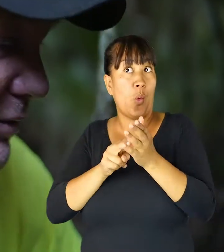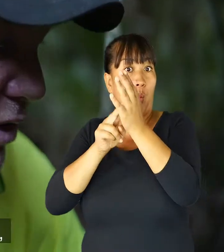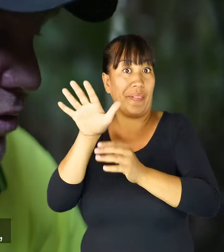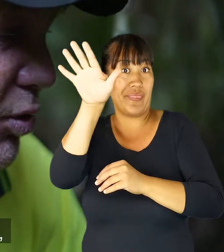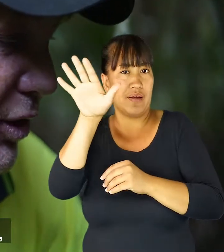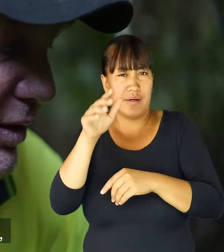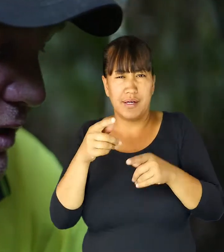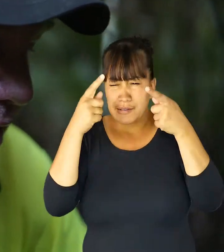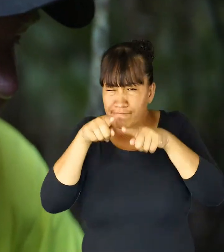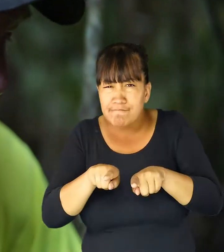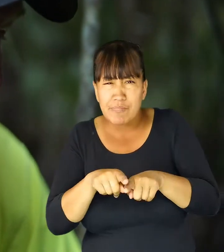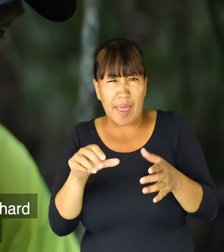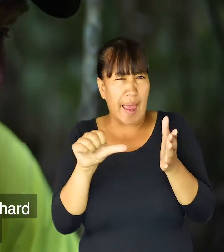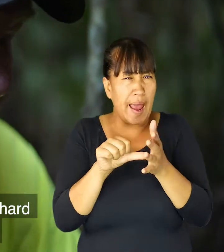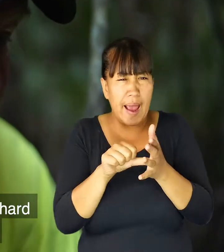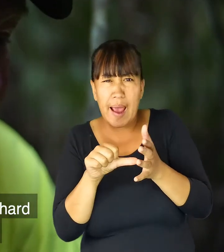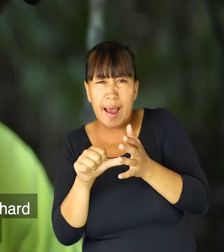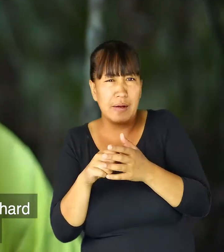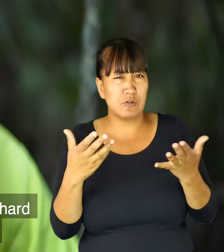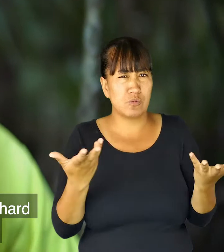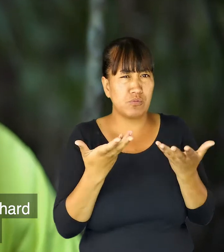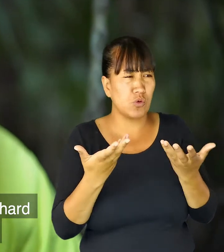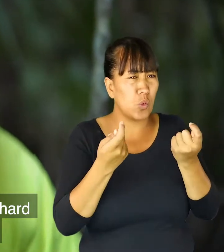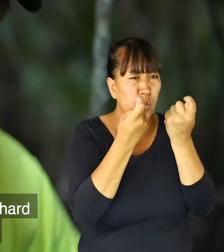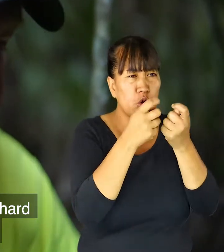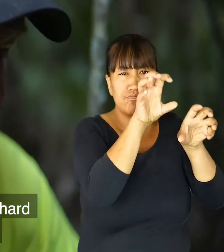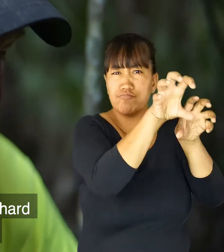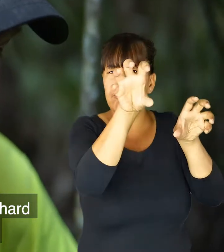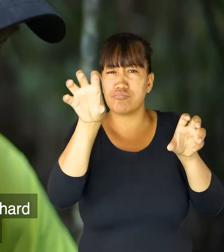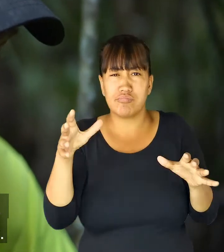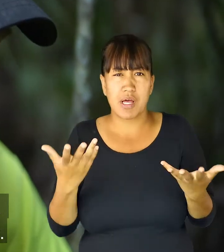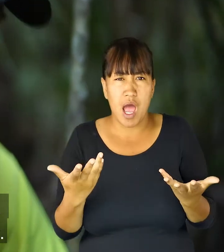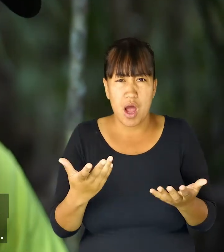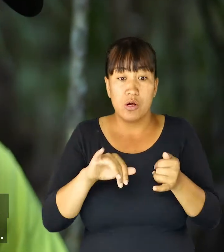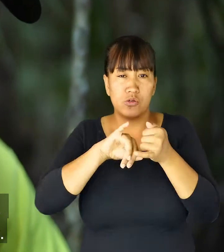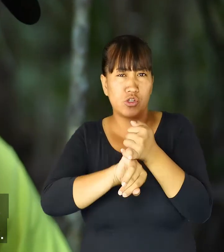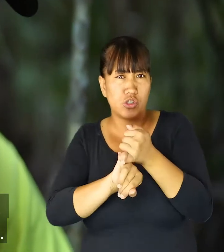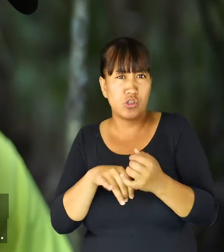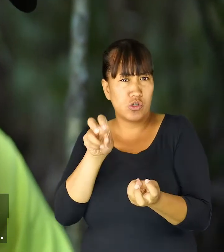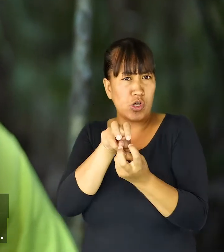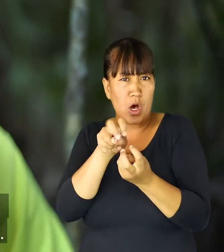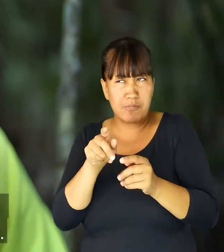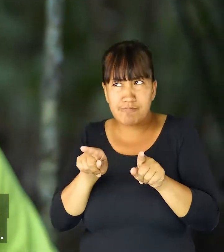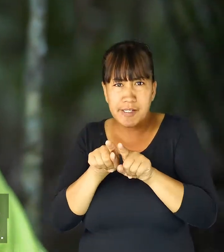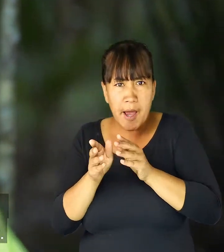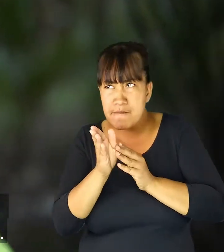Our stoat trappers right through Whangarei and right through Northland, they've got to think really hard where they put their